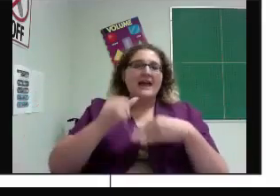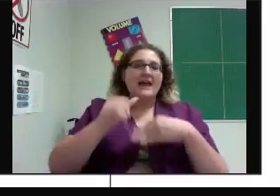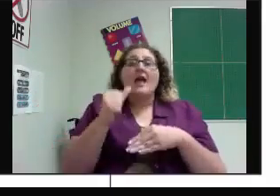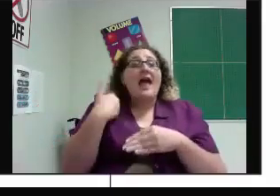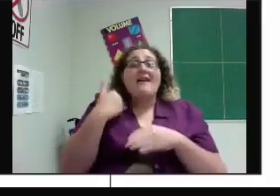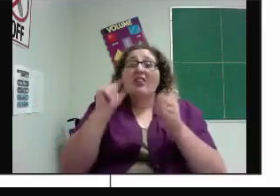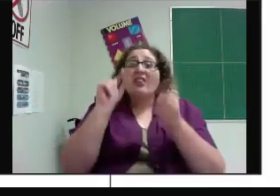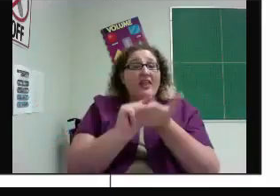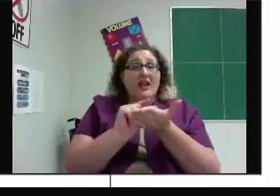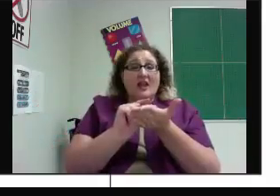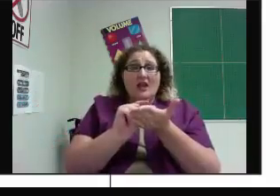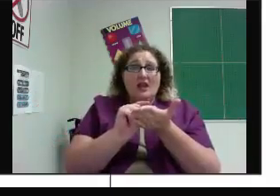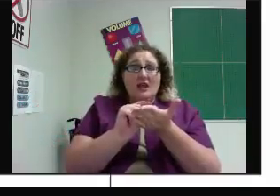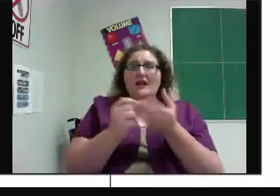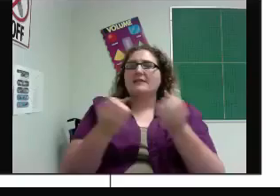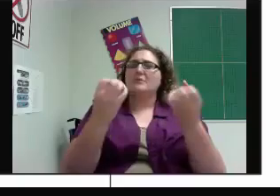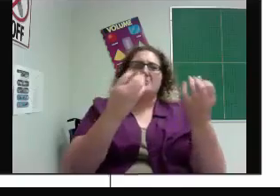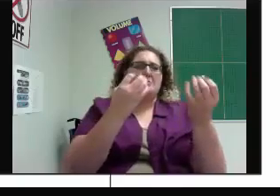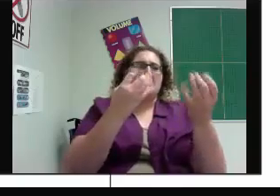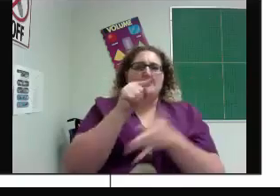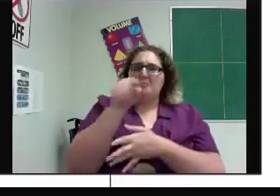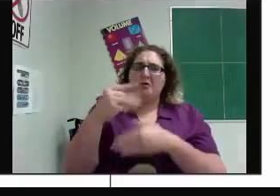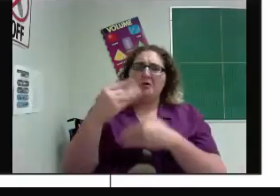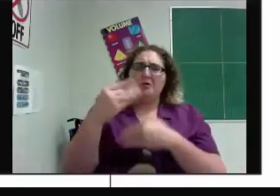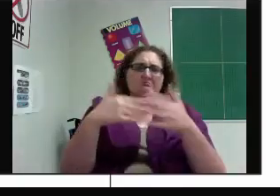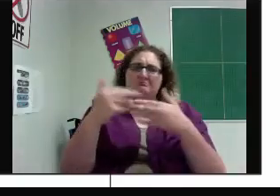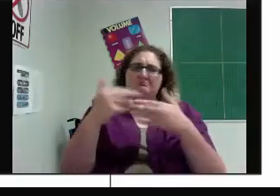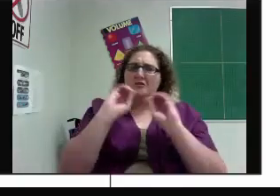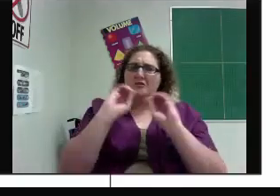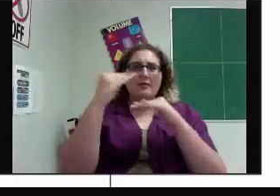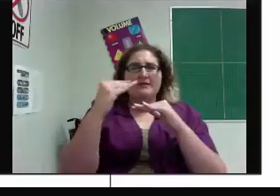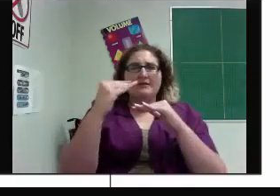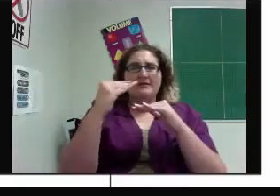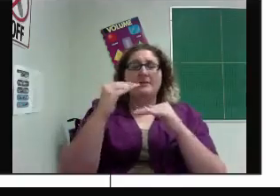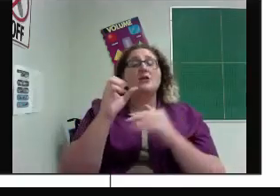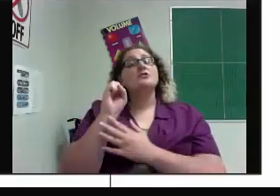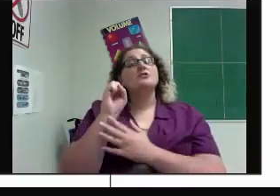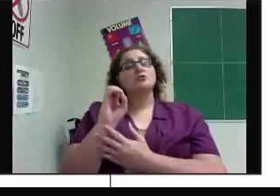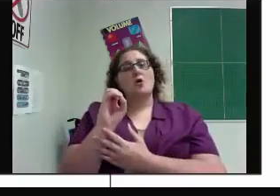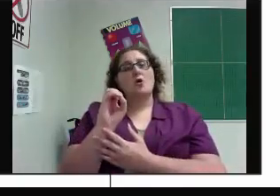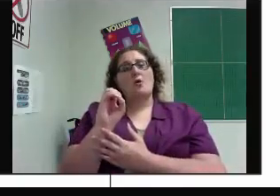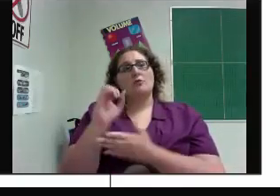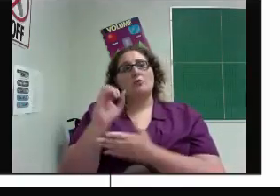thickness. It has infinitely many points. So to shorten this,